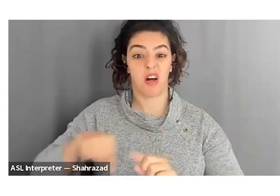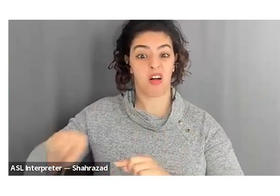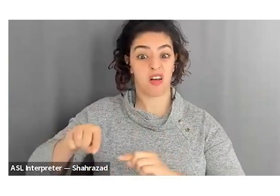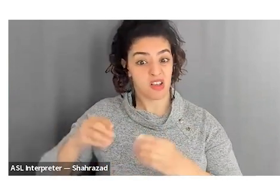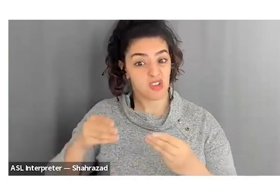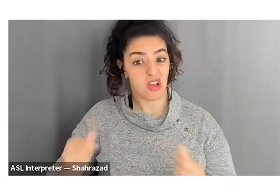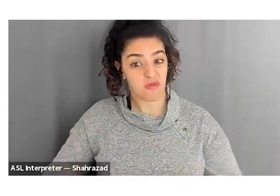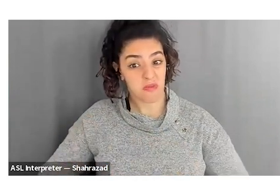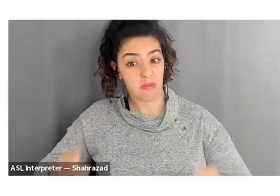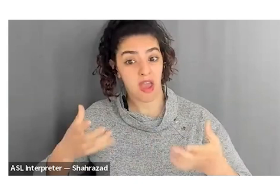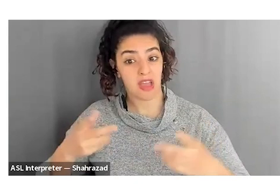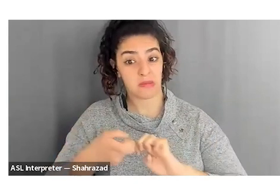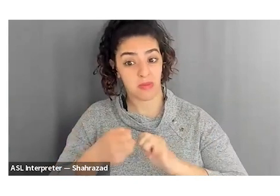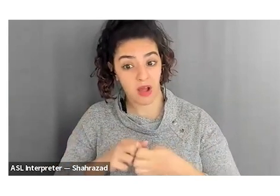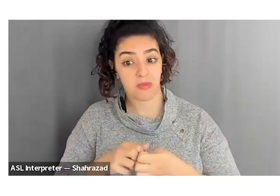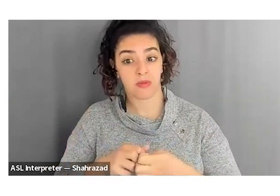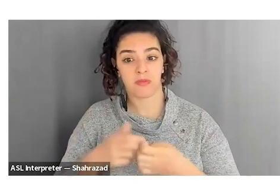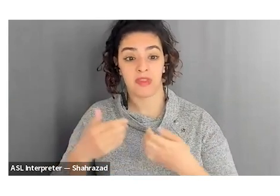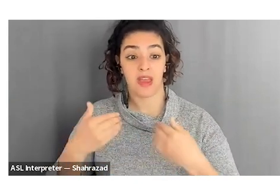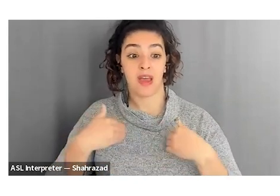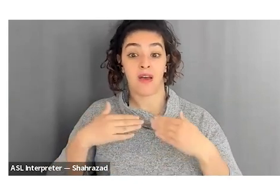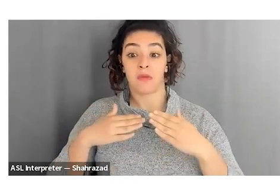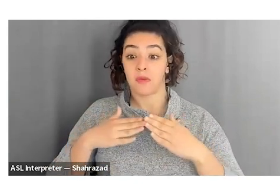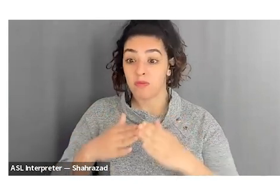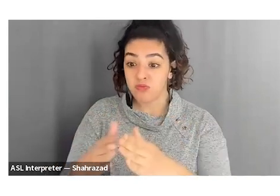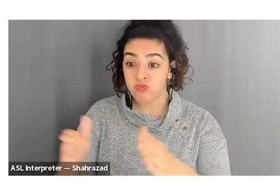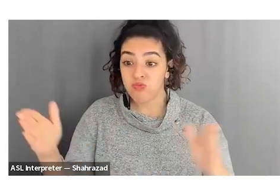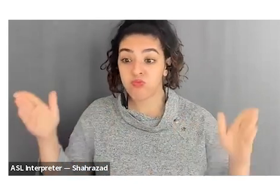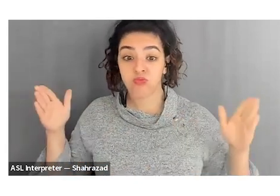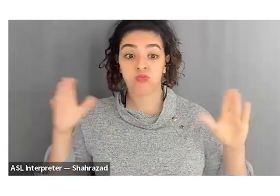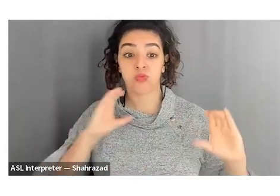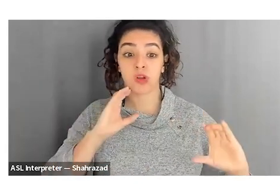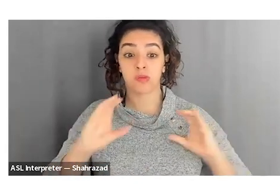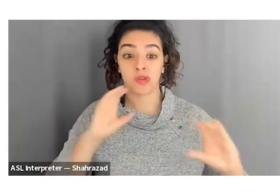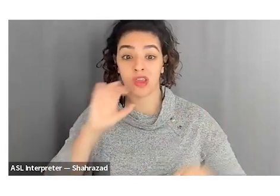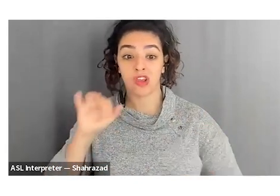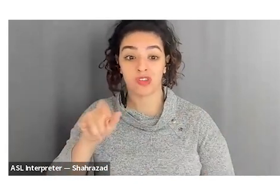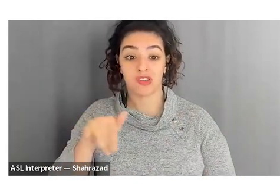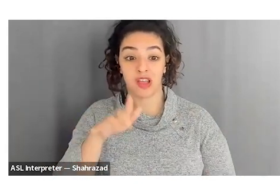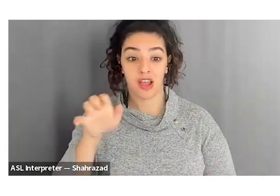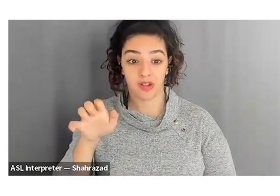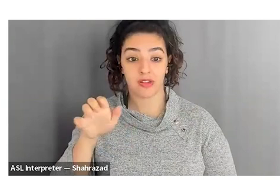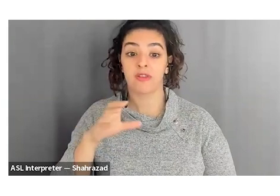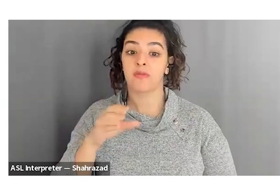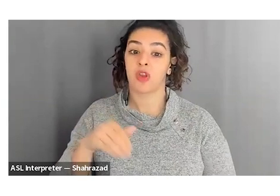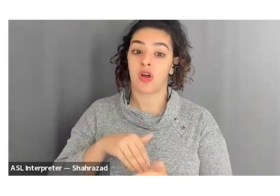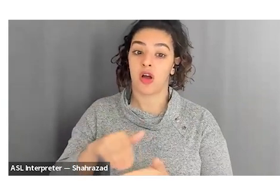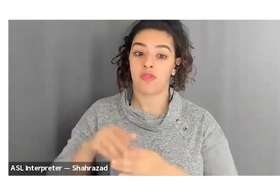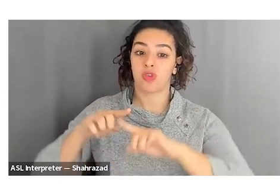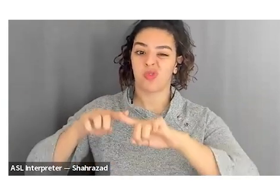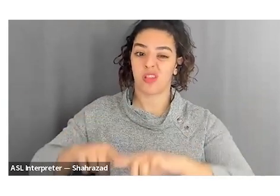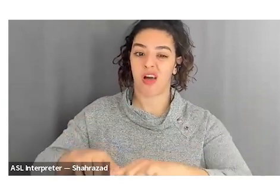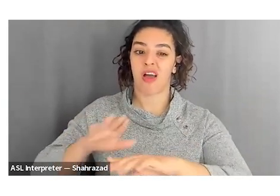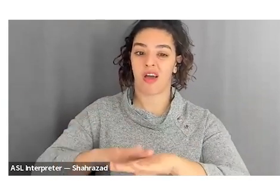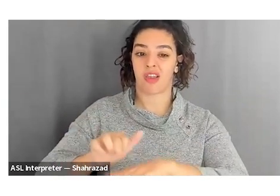communication, and often rely on others for help. Learn to be wonderful, learn to be open, and